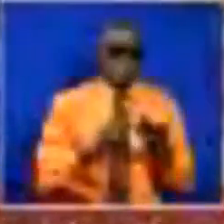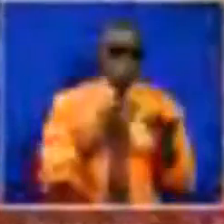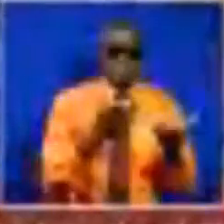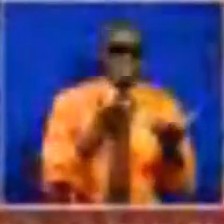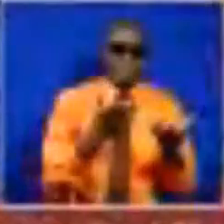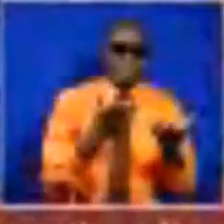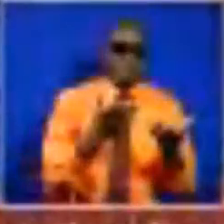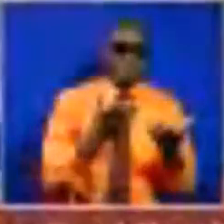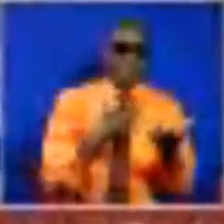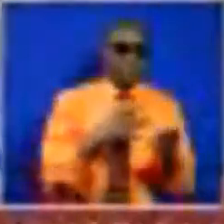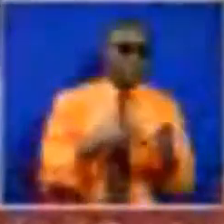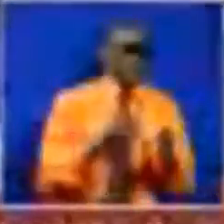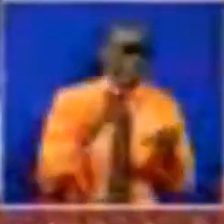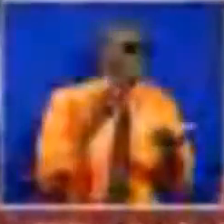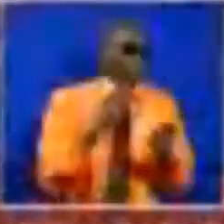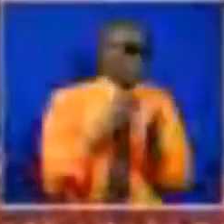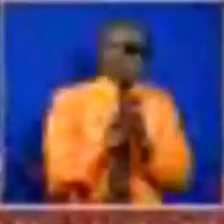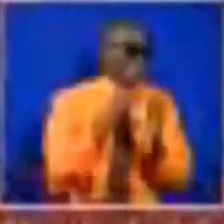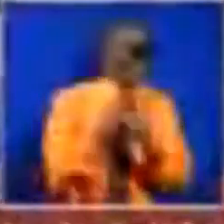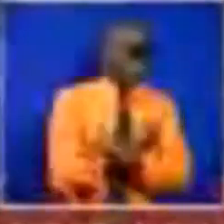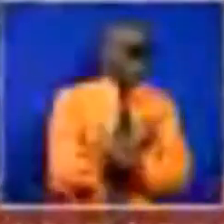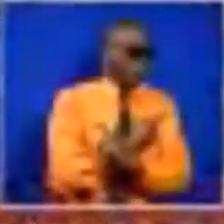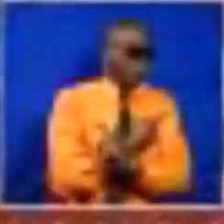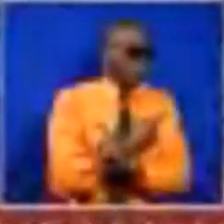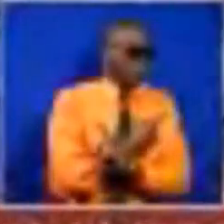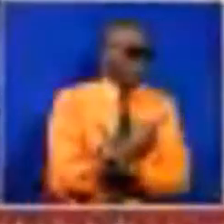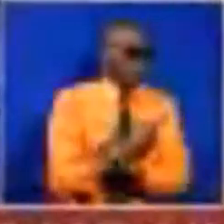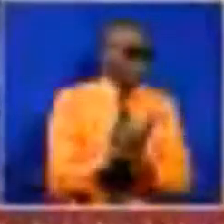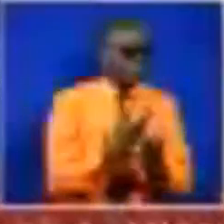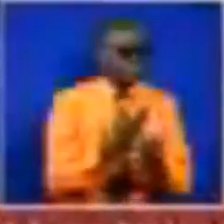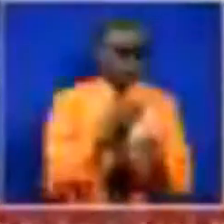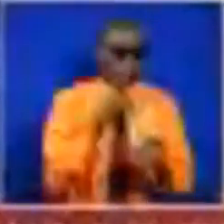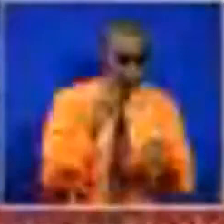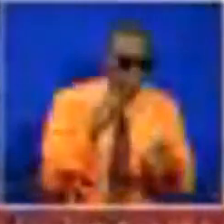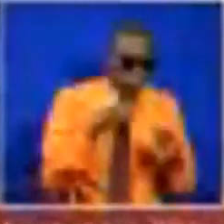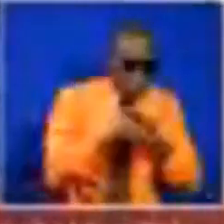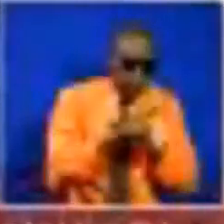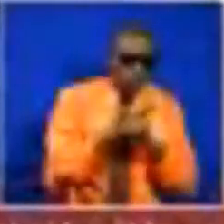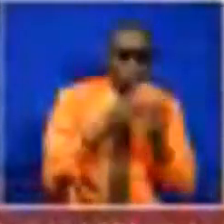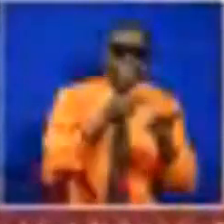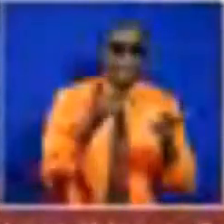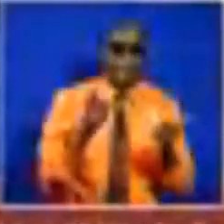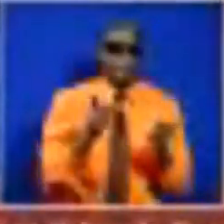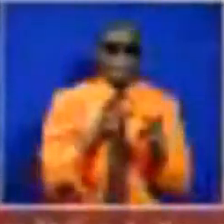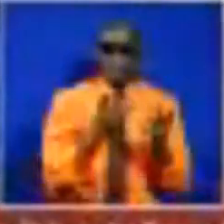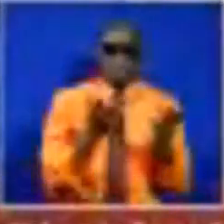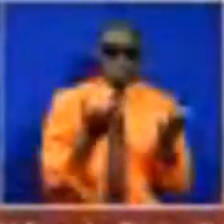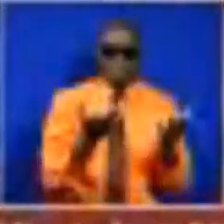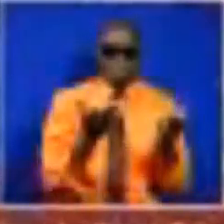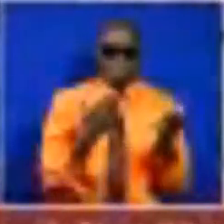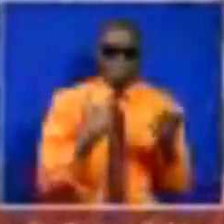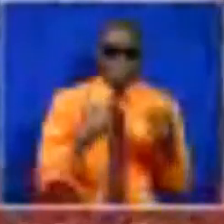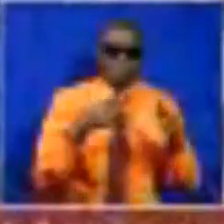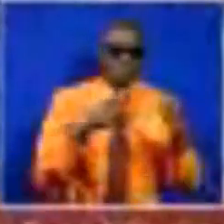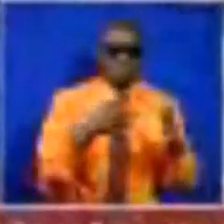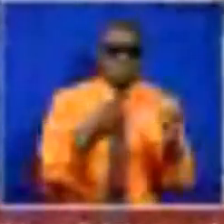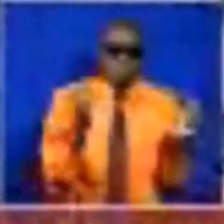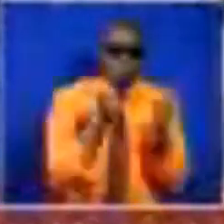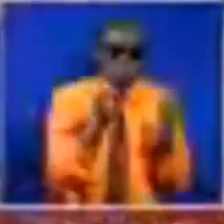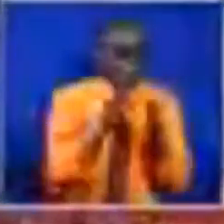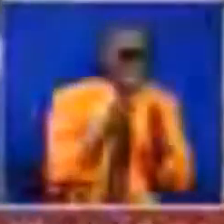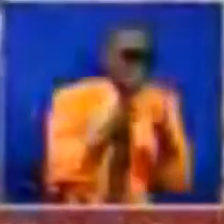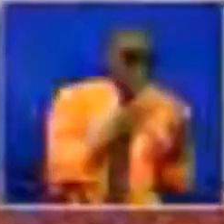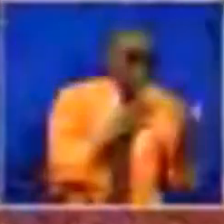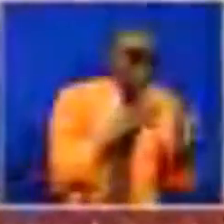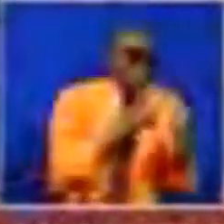it gives you a different story. When we went, we saw the place that is supposed to be the mortuary.